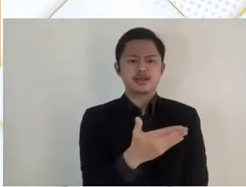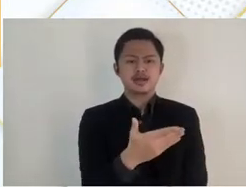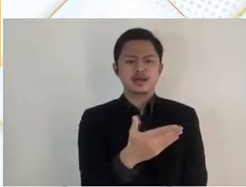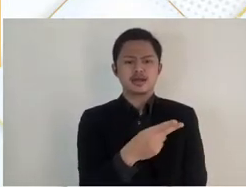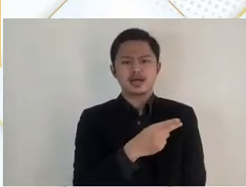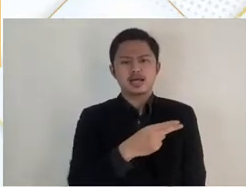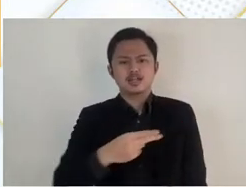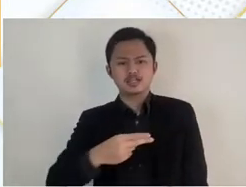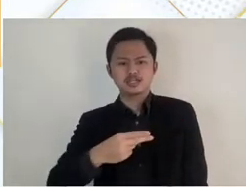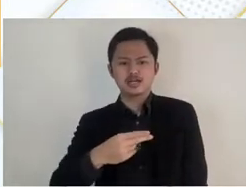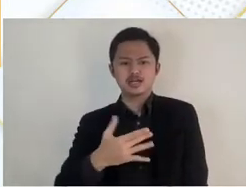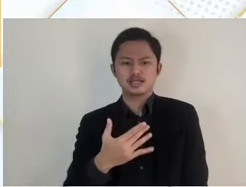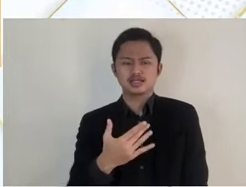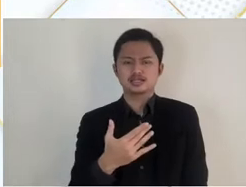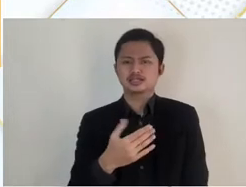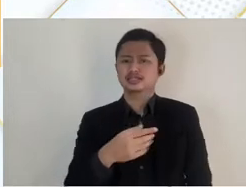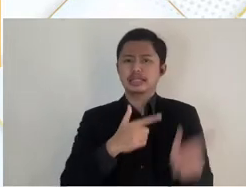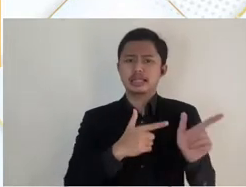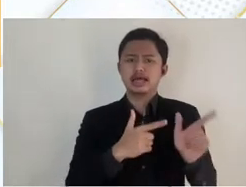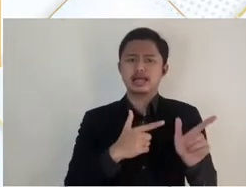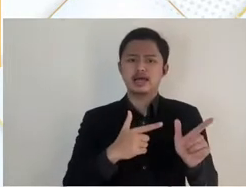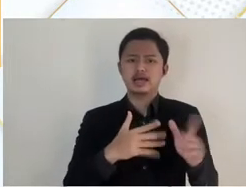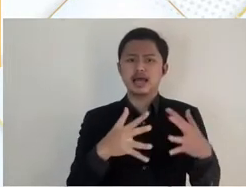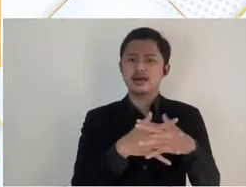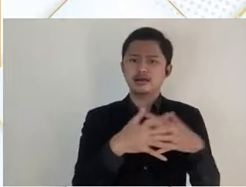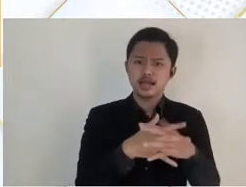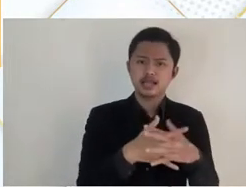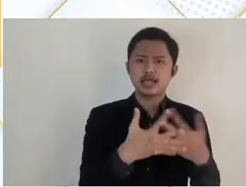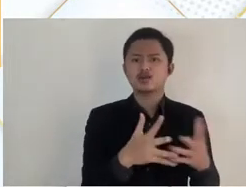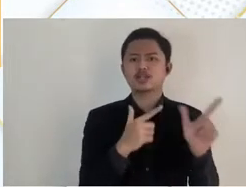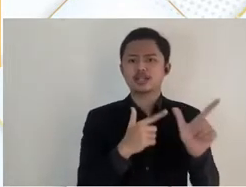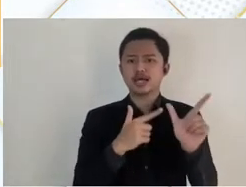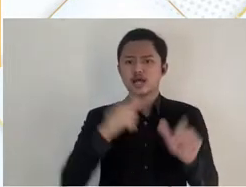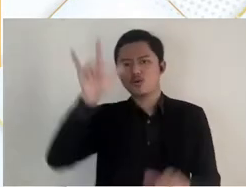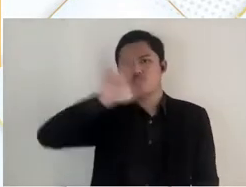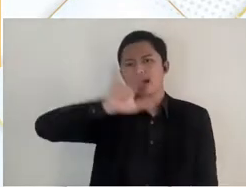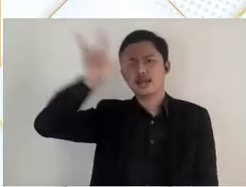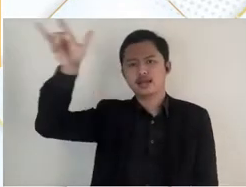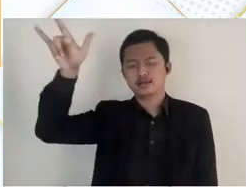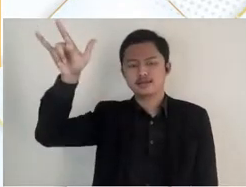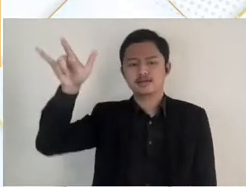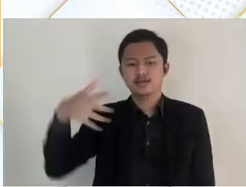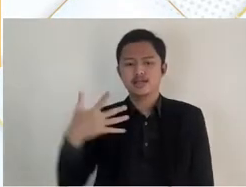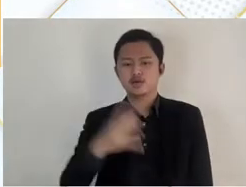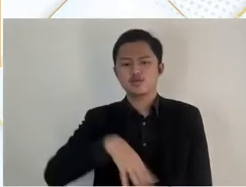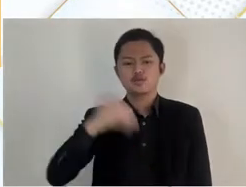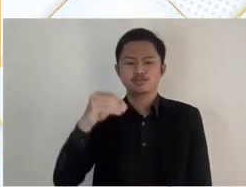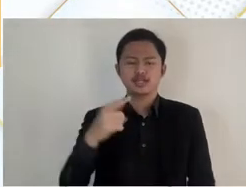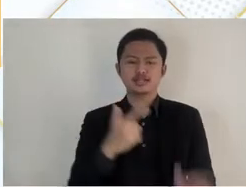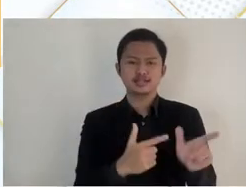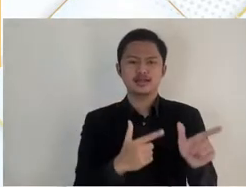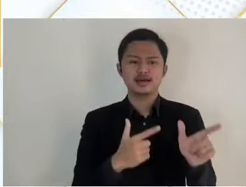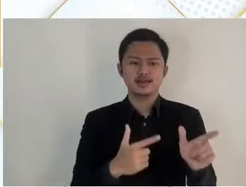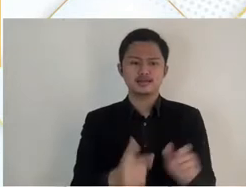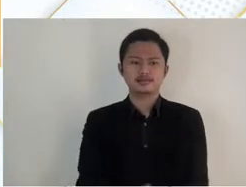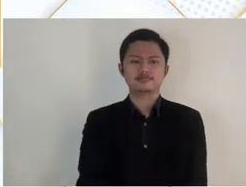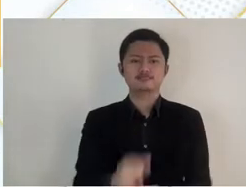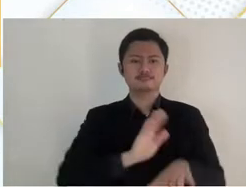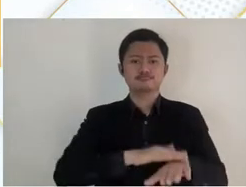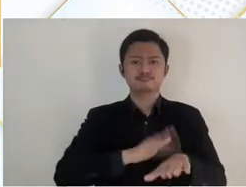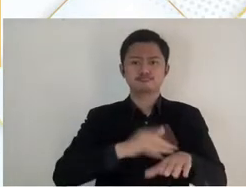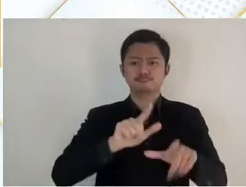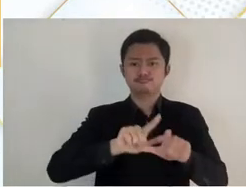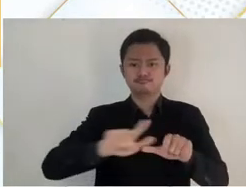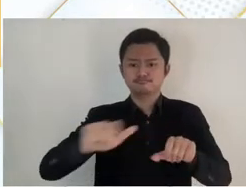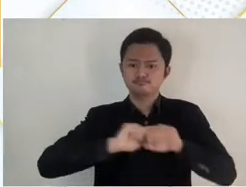on land-based peacekeeping operations continues to privilege a land-based centric military culture. So in one sense that it's